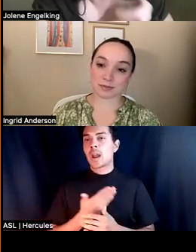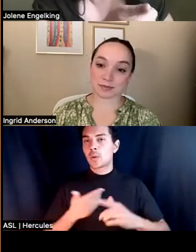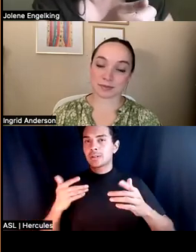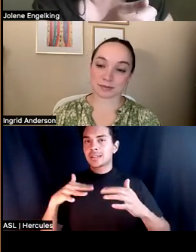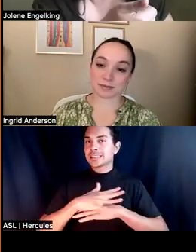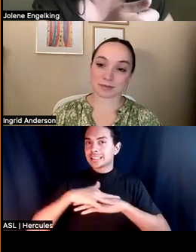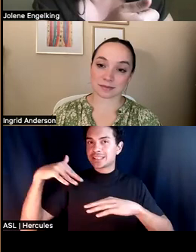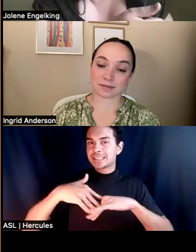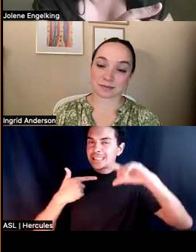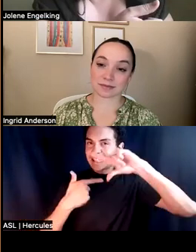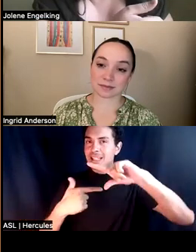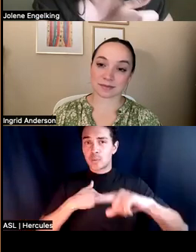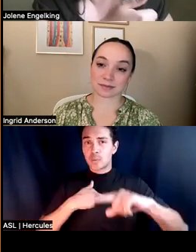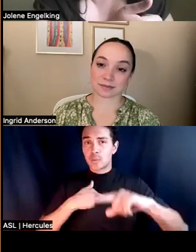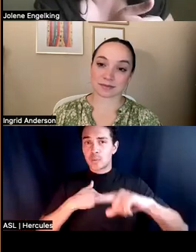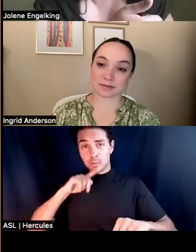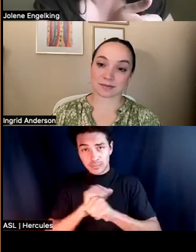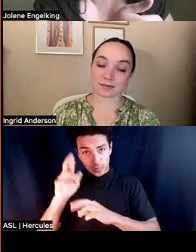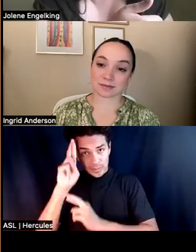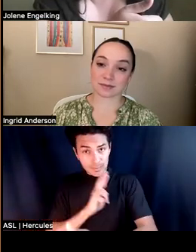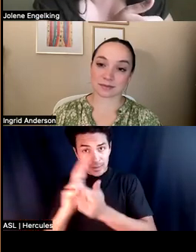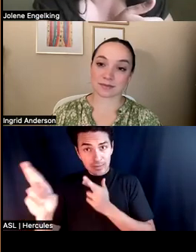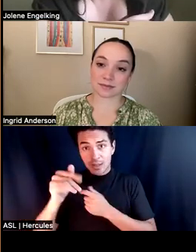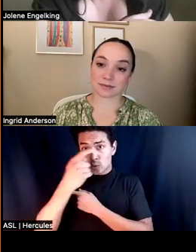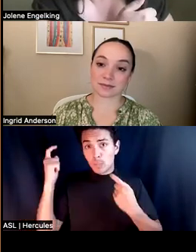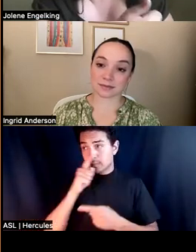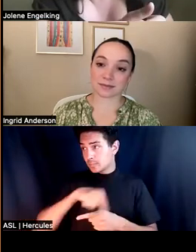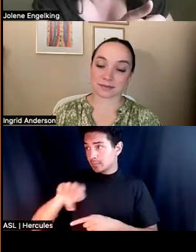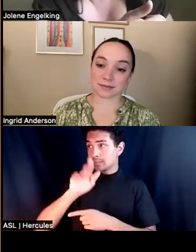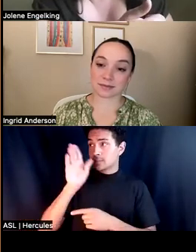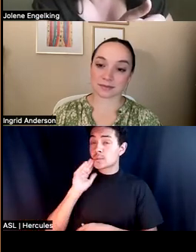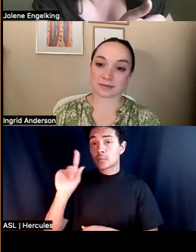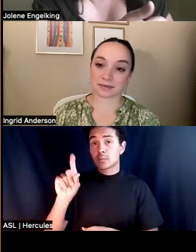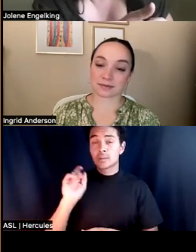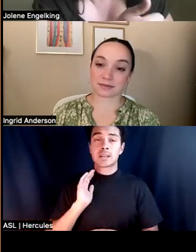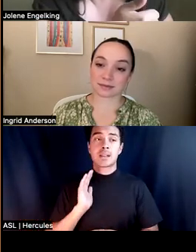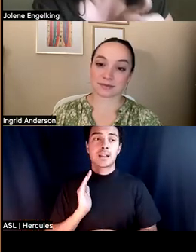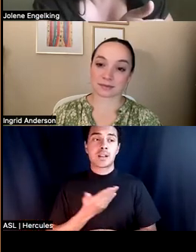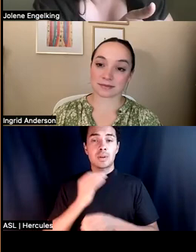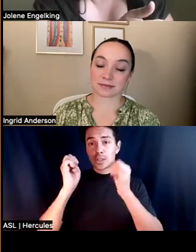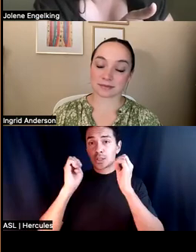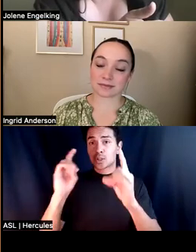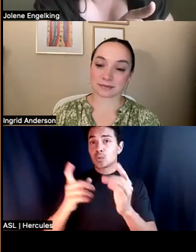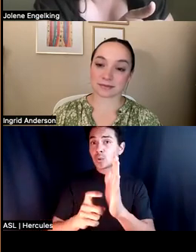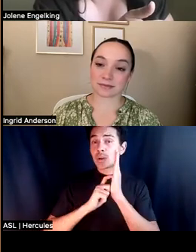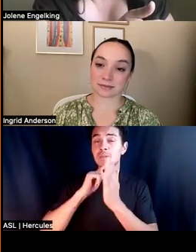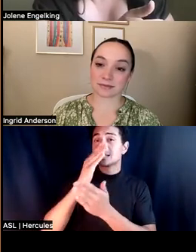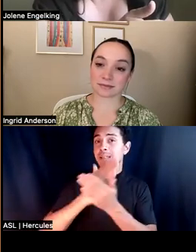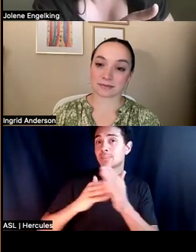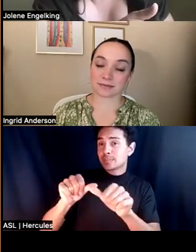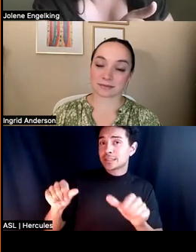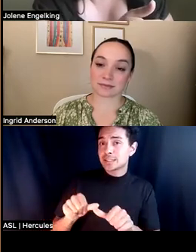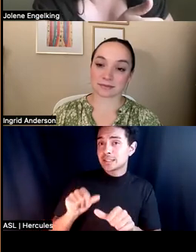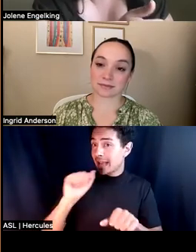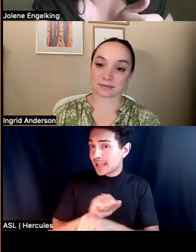about like, are we really being respectful of, the trauma that people have experienced? Are some of our educational requirements that we have for certain positions